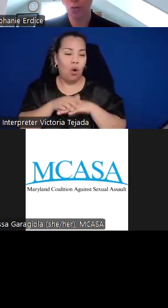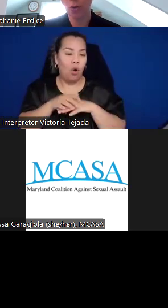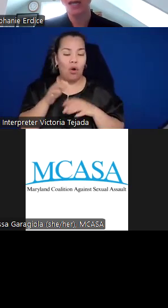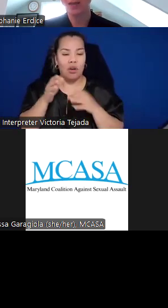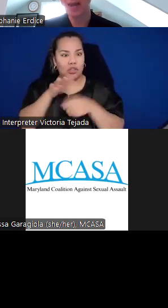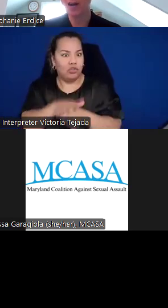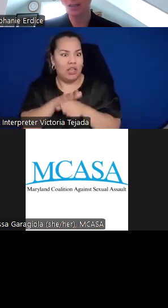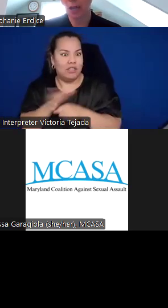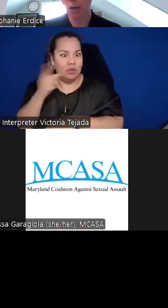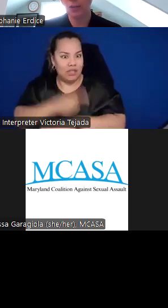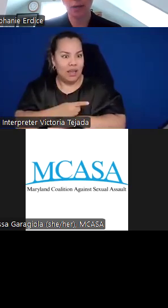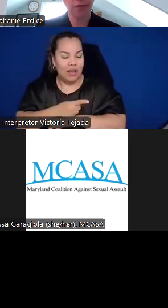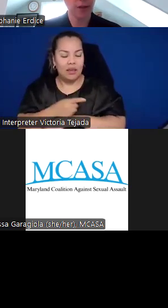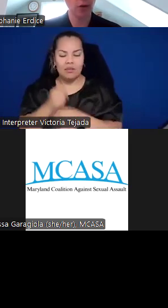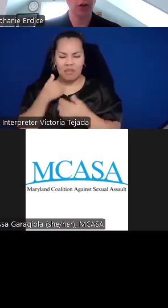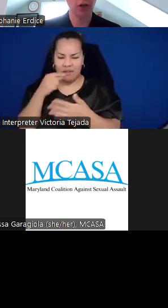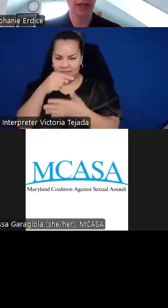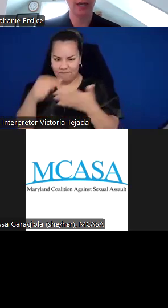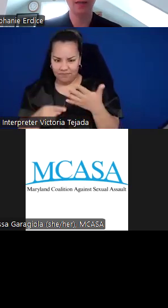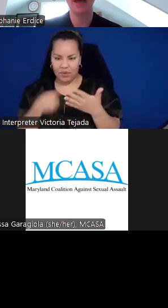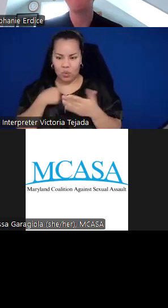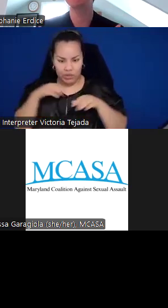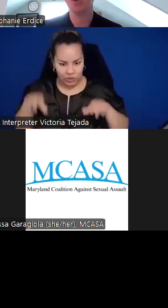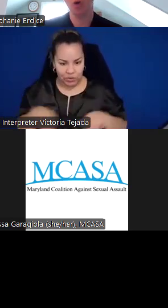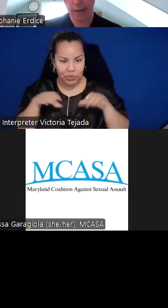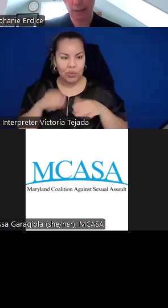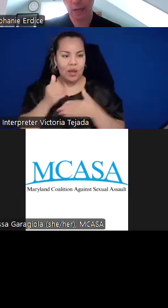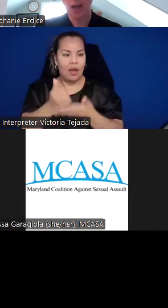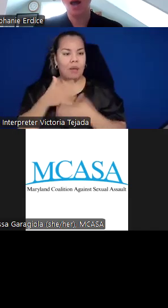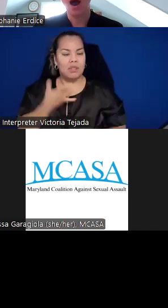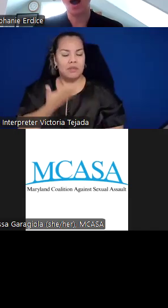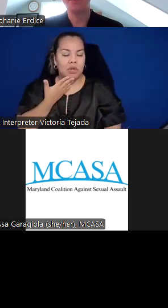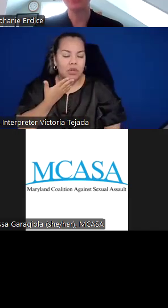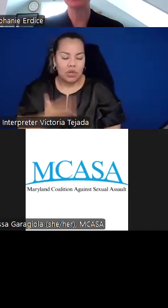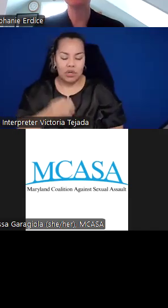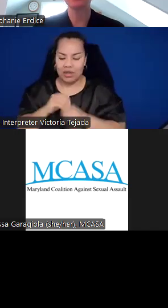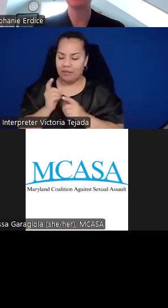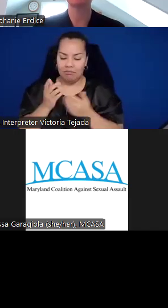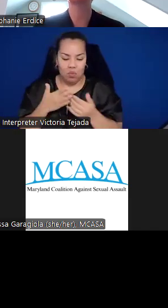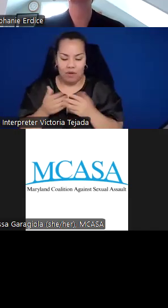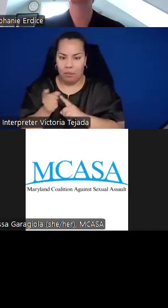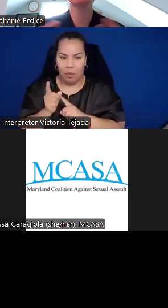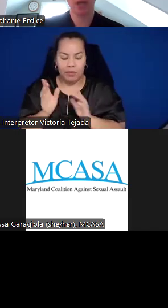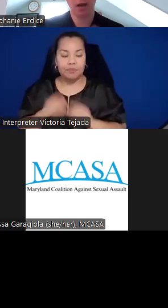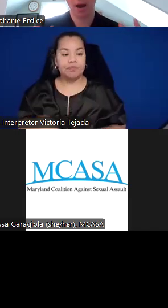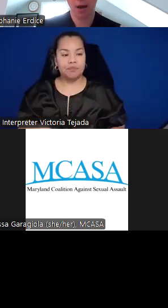we do to make ourselves feel good in that moment. So they are soothing